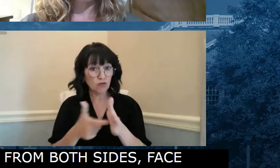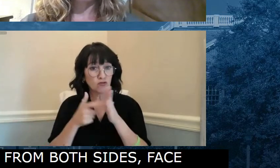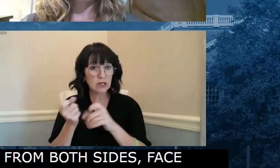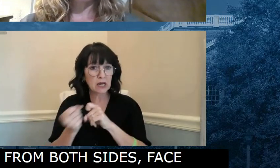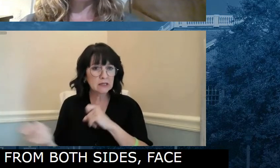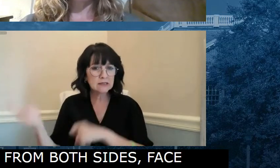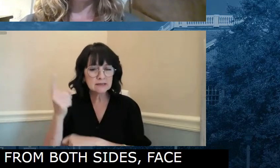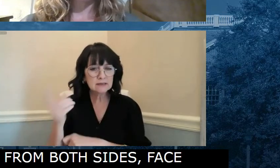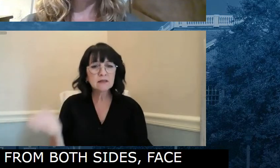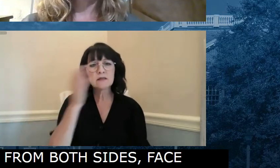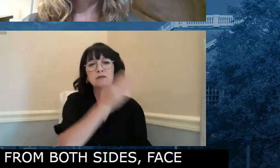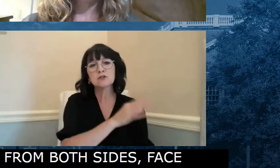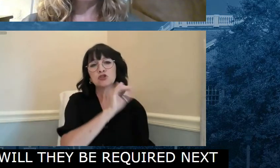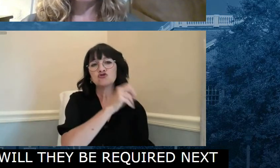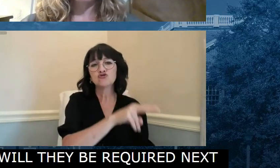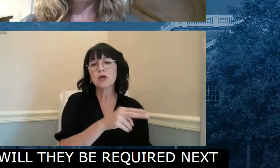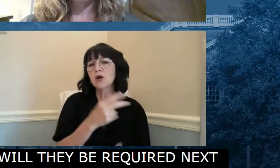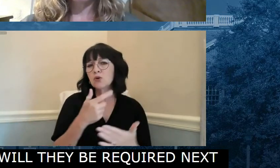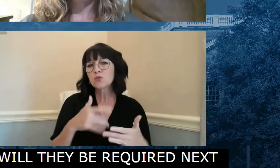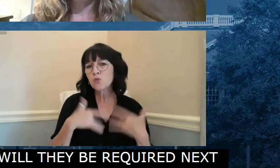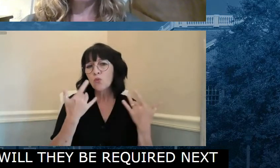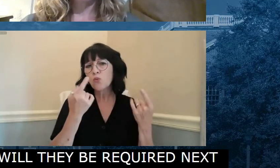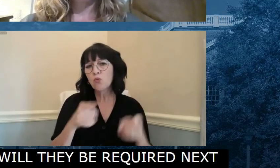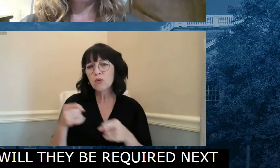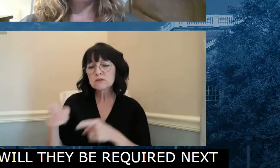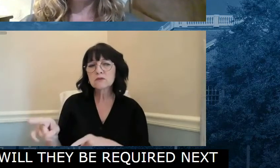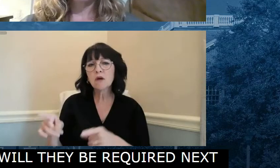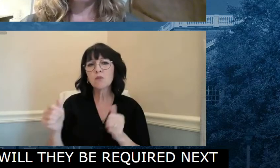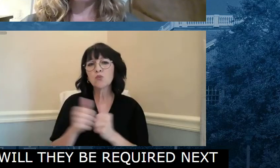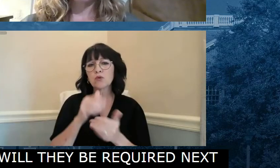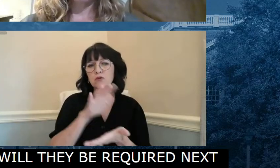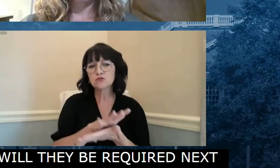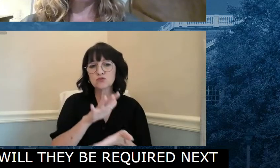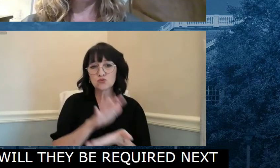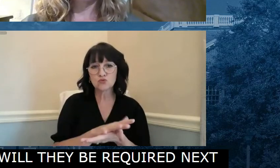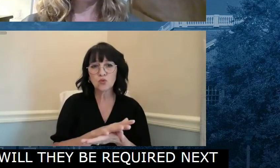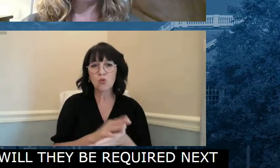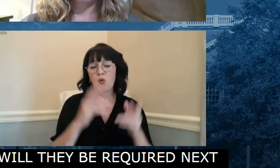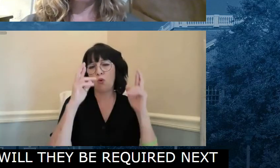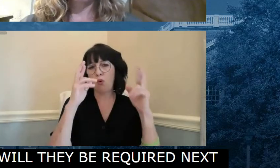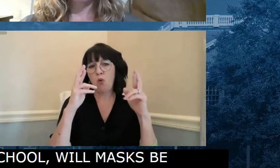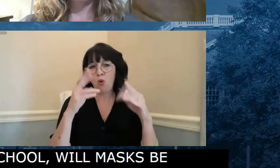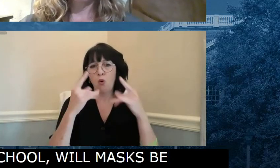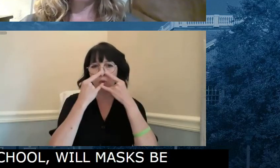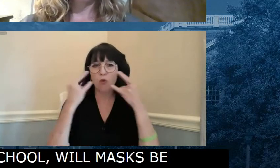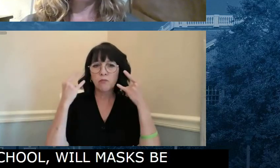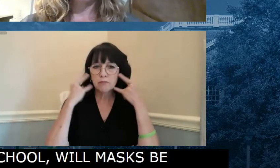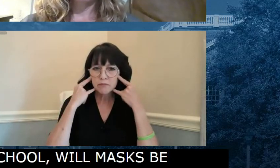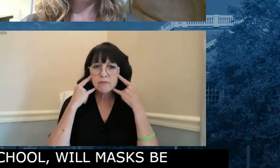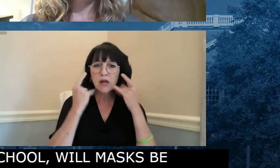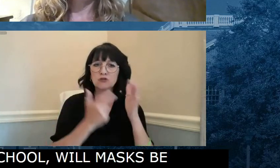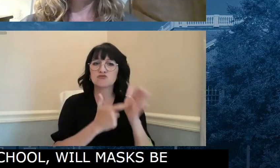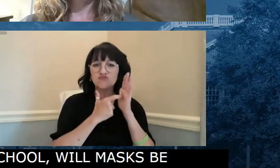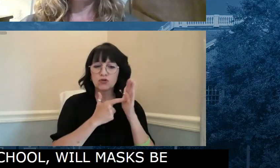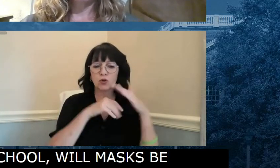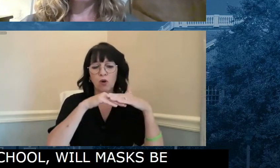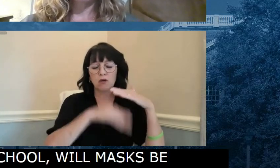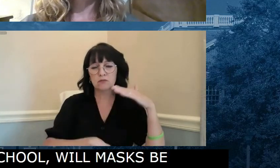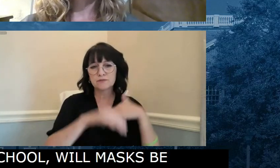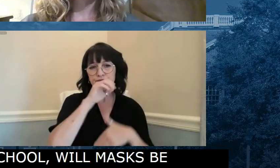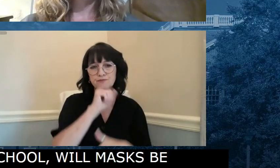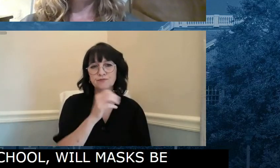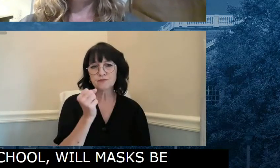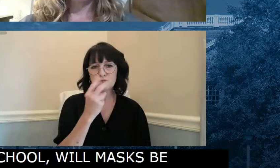Staley says, what's going on with school? Will masks be required? She hopes they will be, especially for those under the age of 12 who are not yet eligible